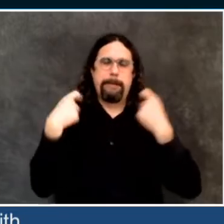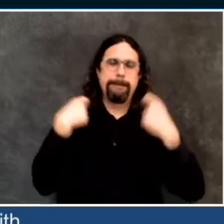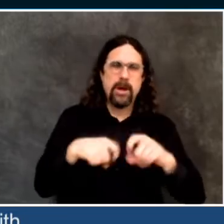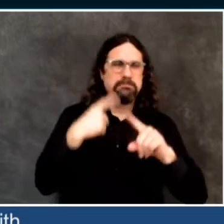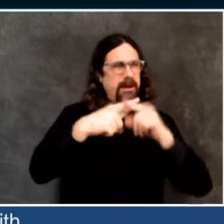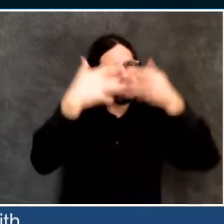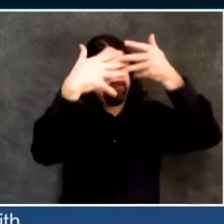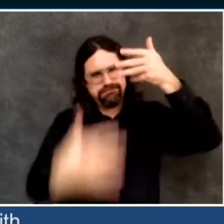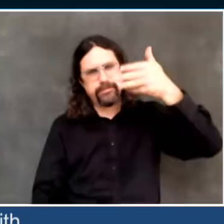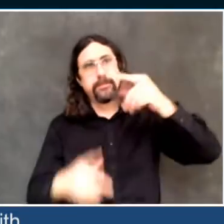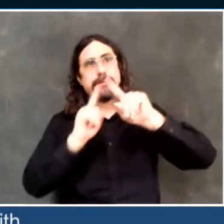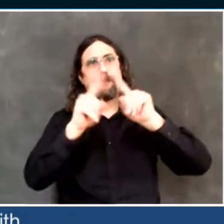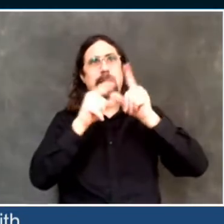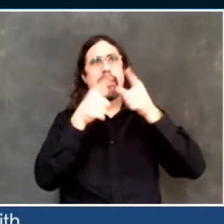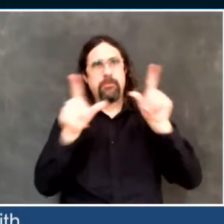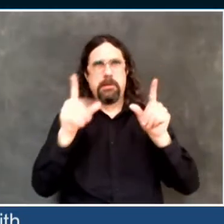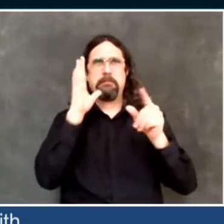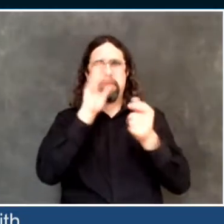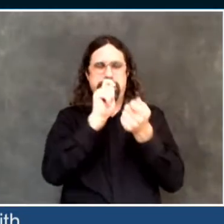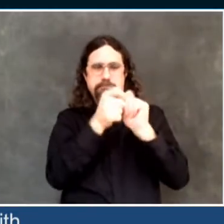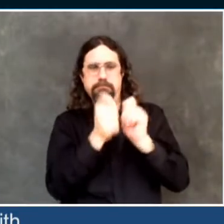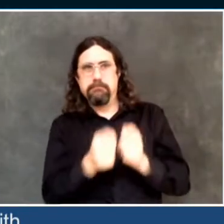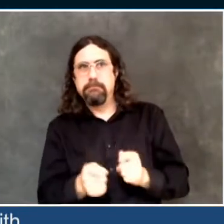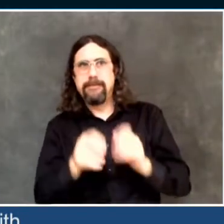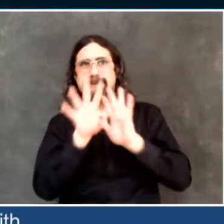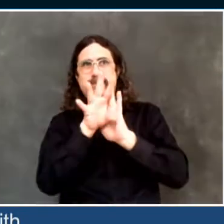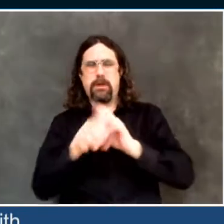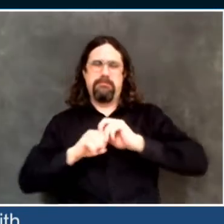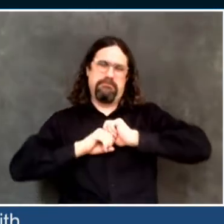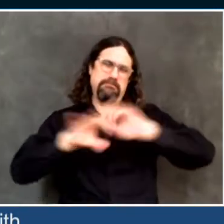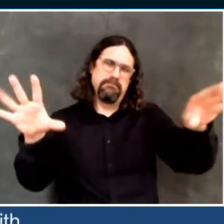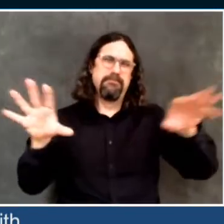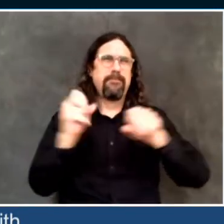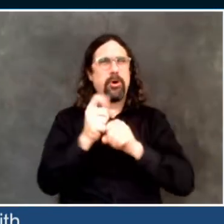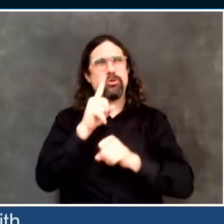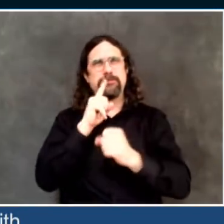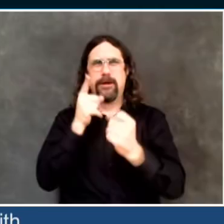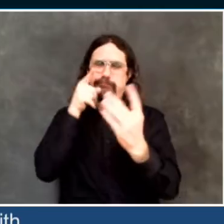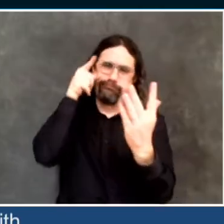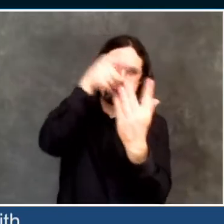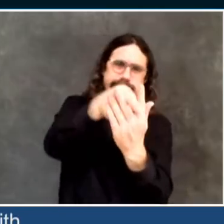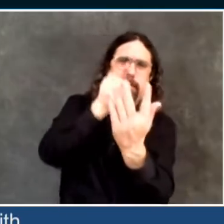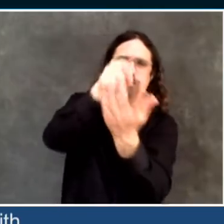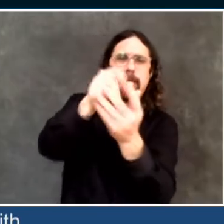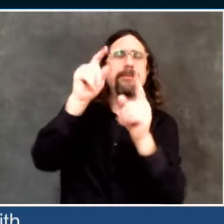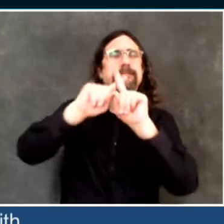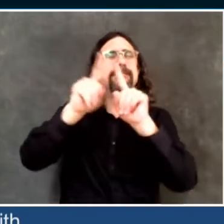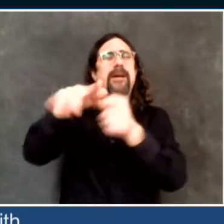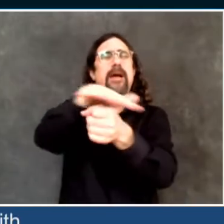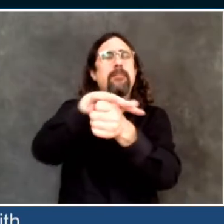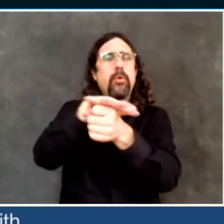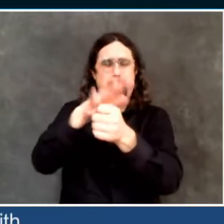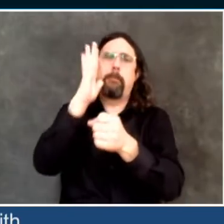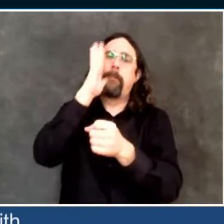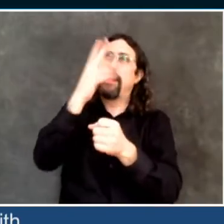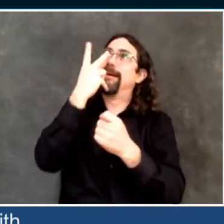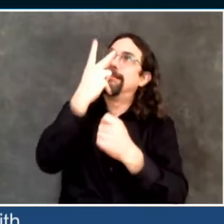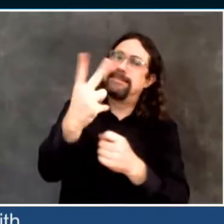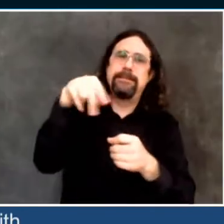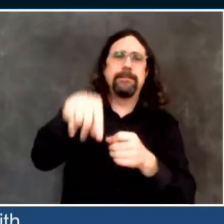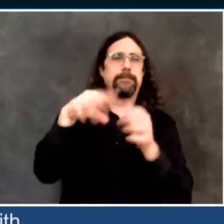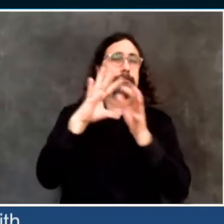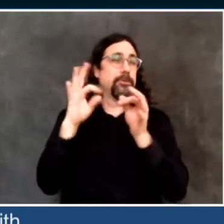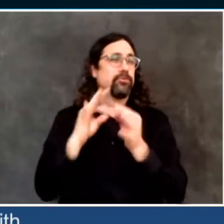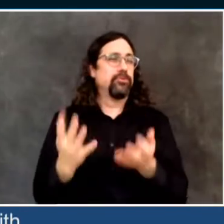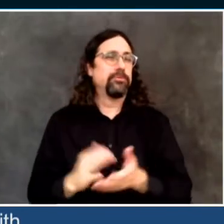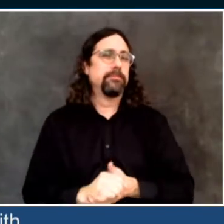to have so that we can further protect them. We're going to keep investing in this kind of effort to make sure we get much